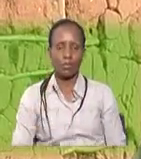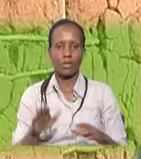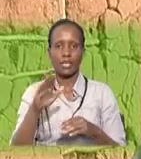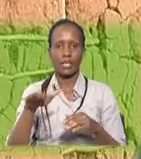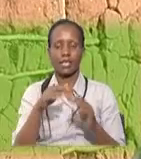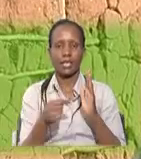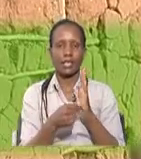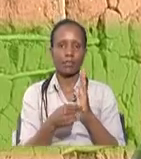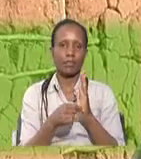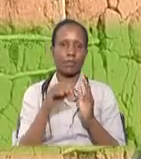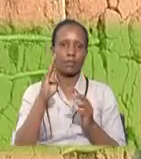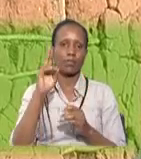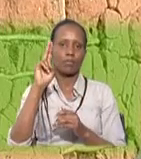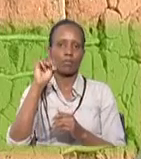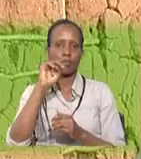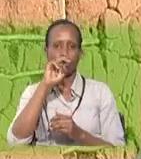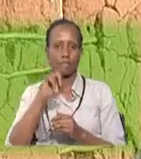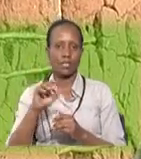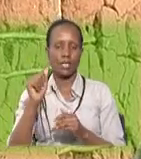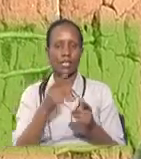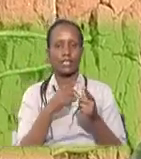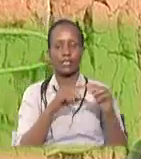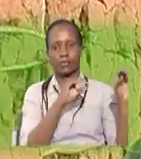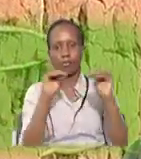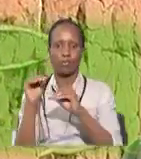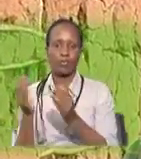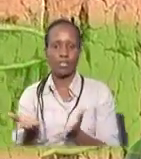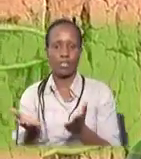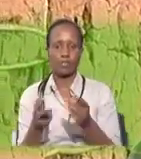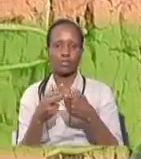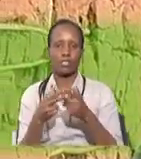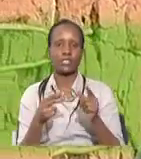Kule ndio nilitolewa nikiija hapa kutengeza hii irrigation.